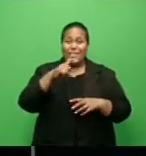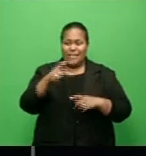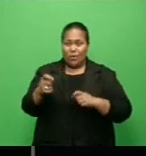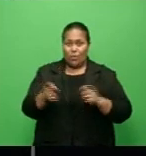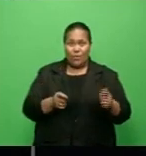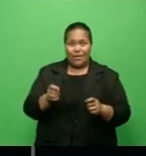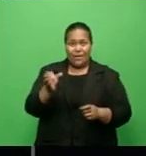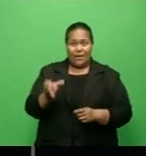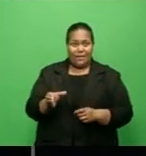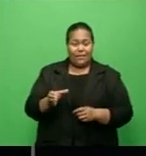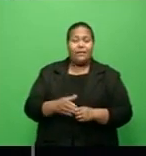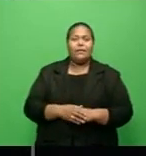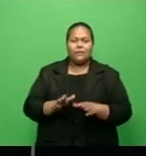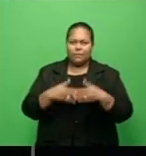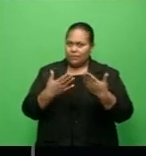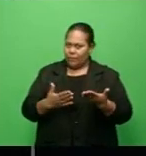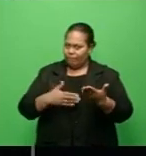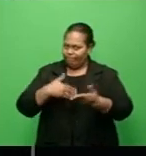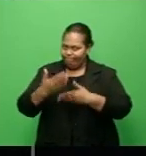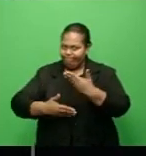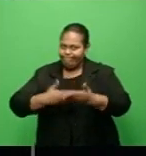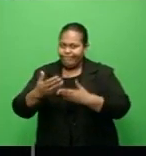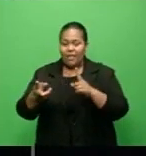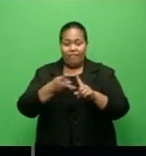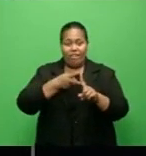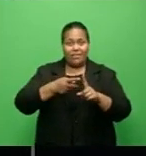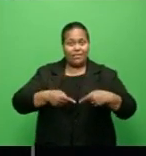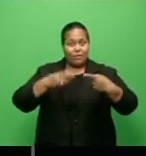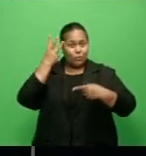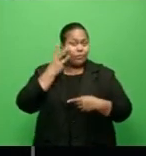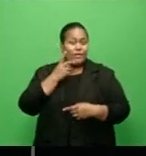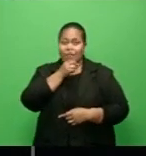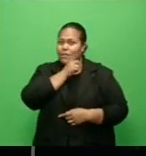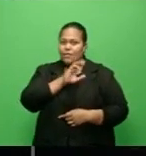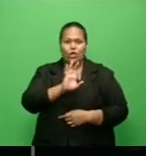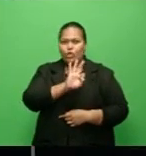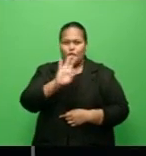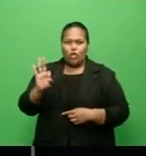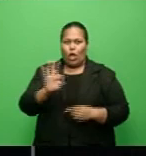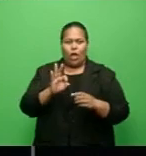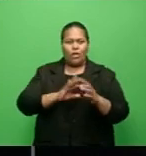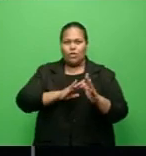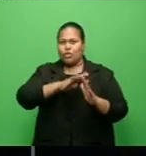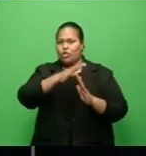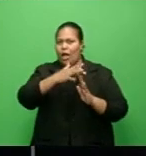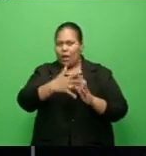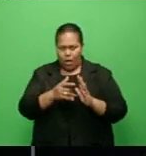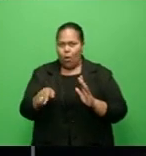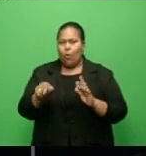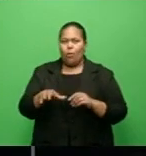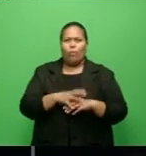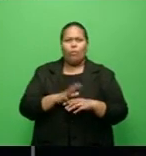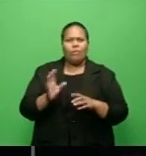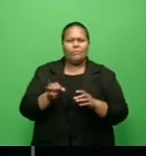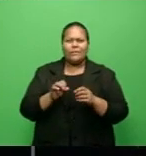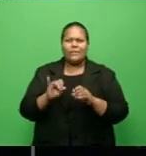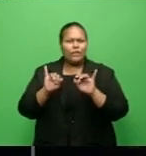the Cronulla Sharks. The case will now be called on the 18th of next month for plea. Apinisa Wangarundovu, FBC